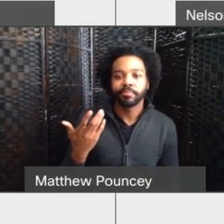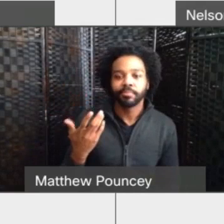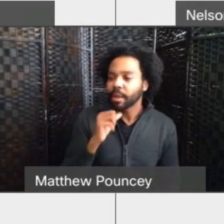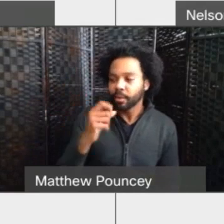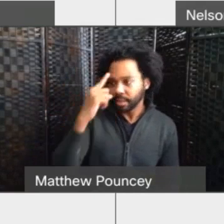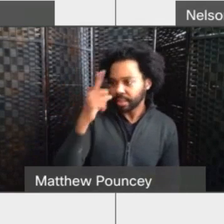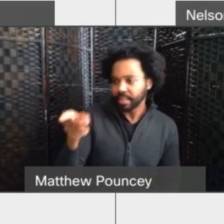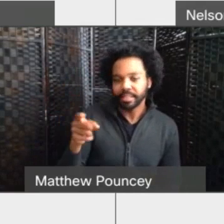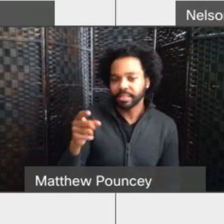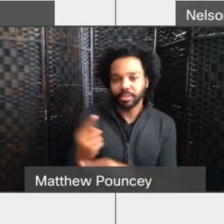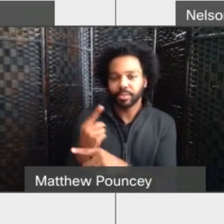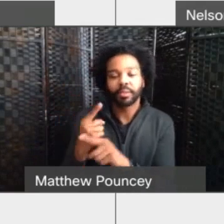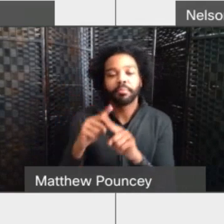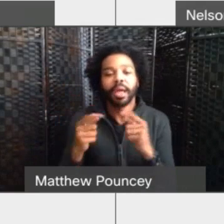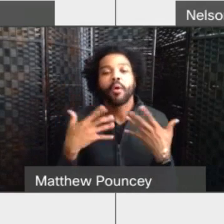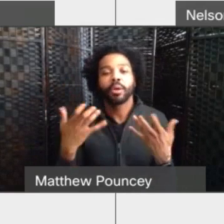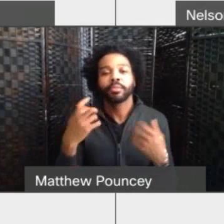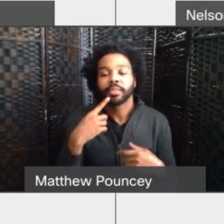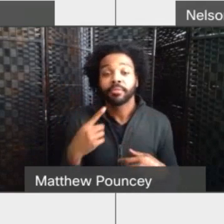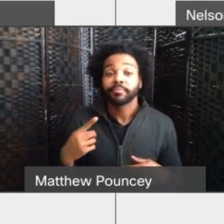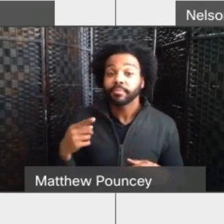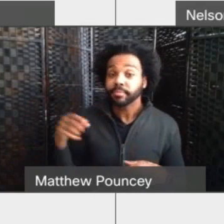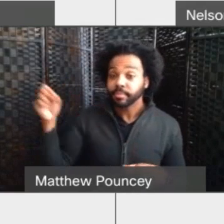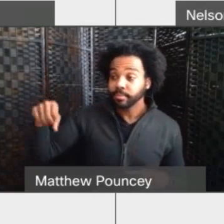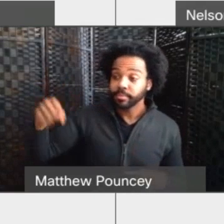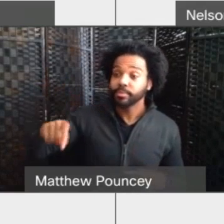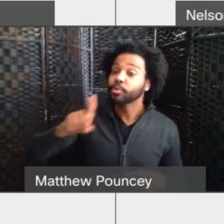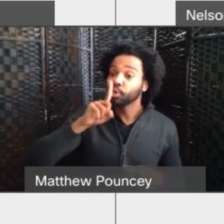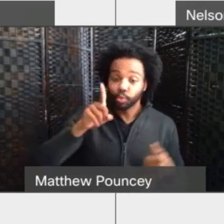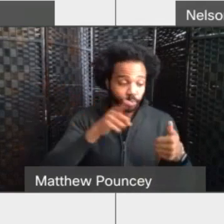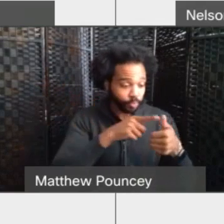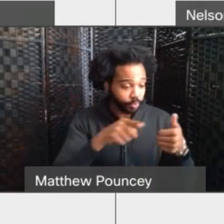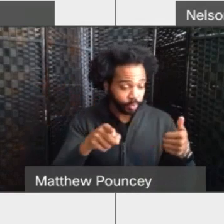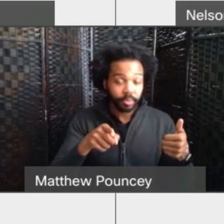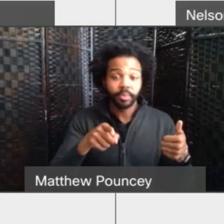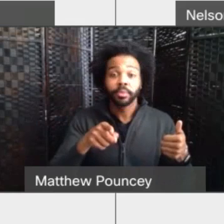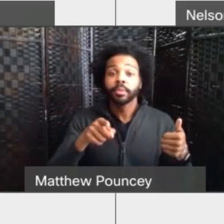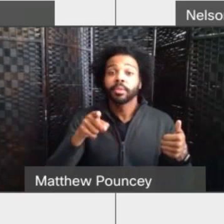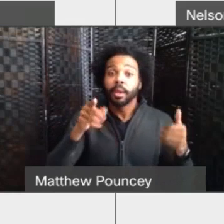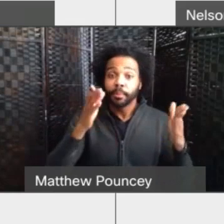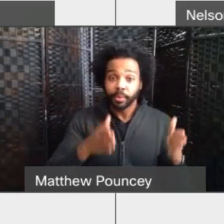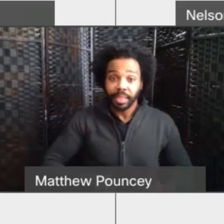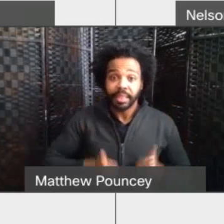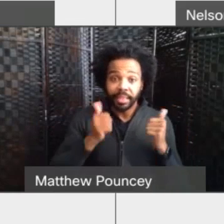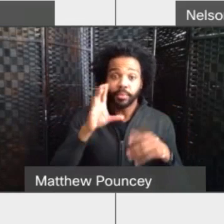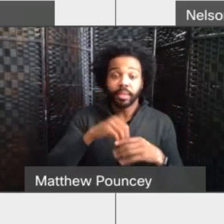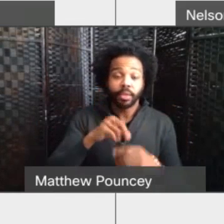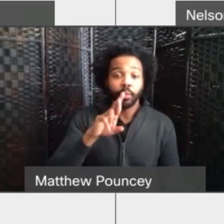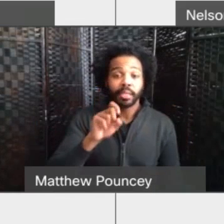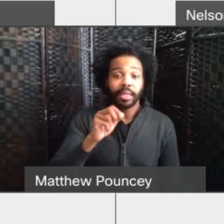But let me just say, first of all, that is true. If someone lives in a residential habilitation or intermediate care